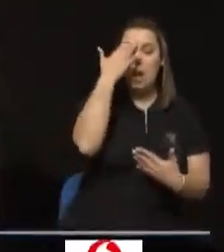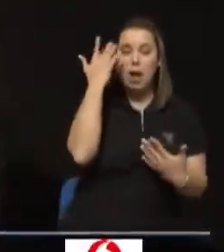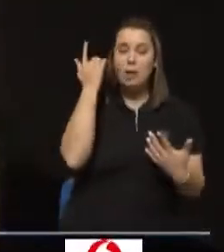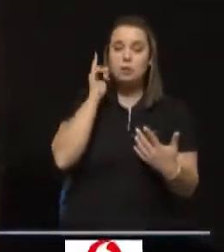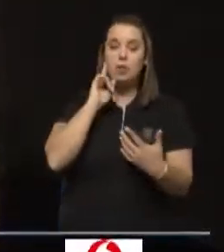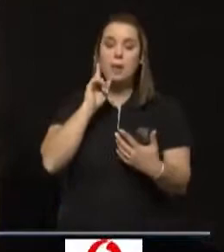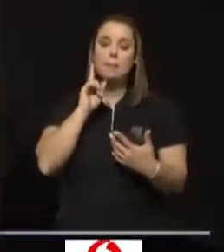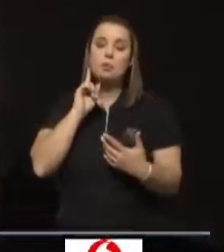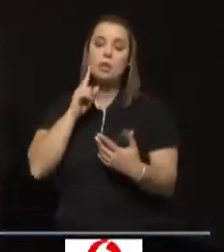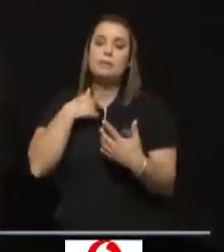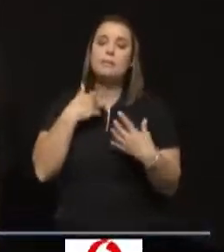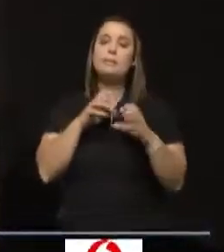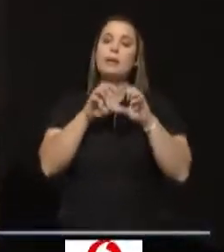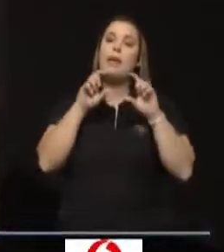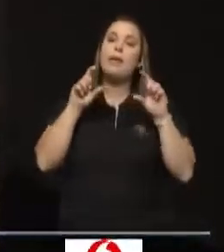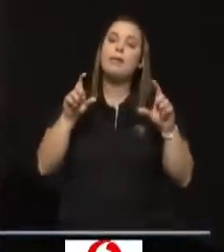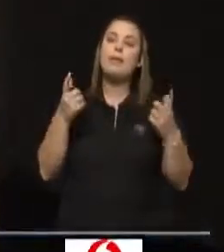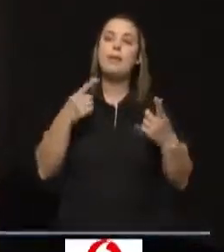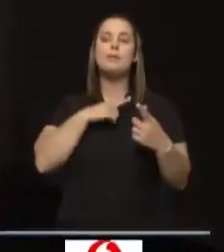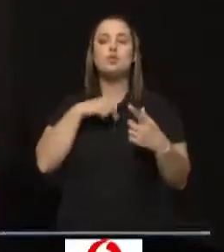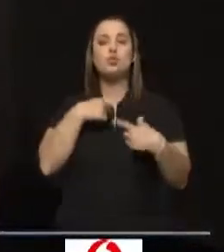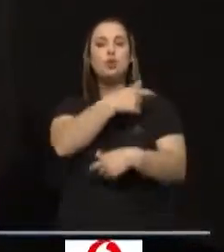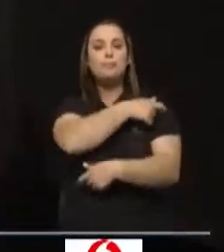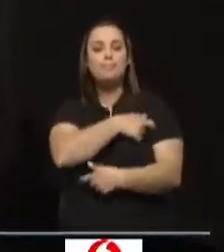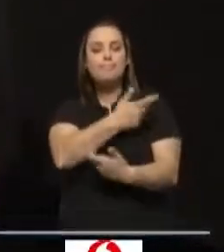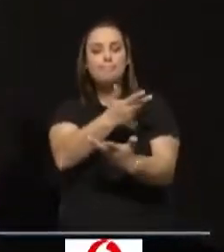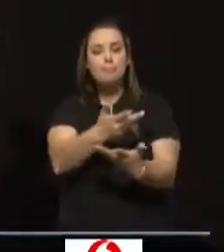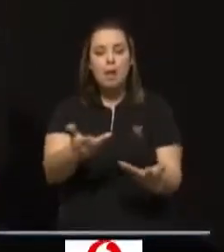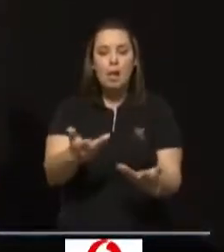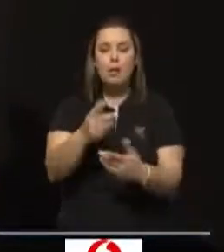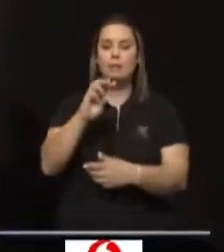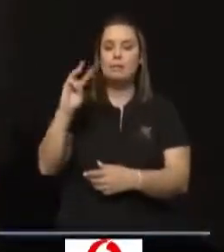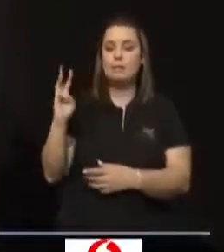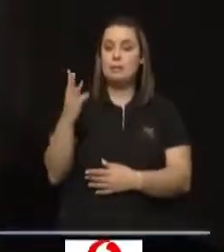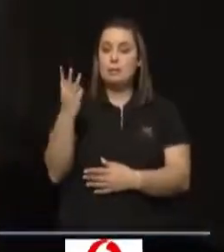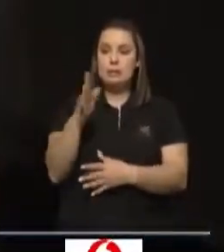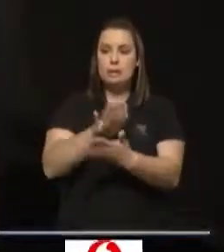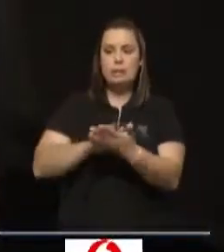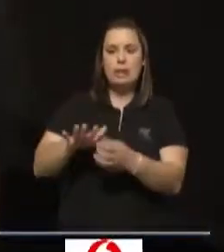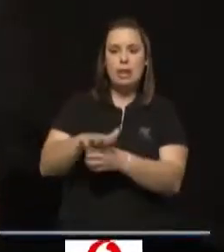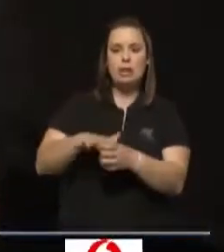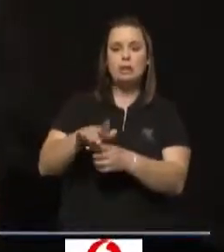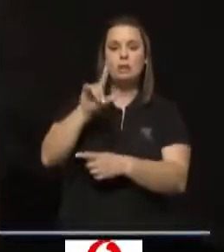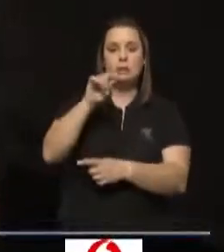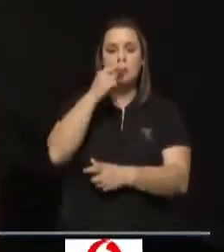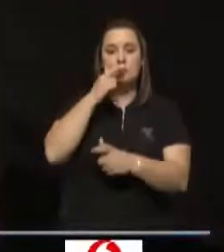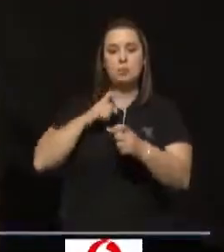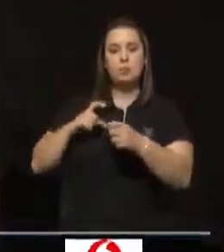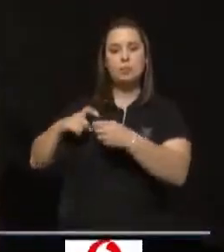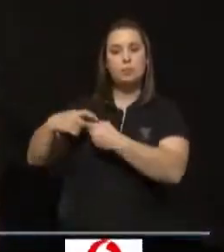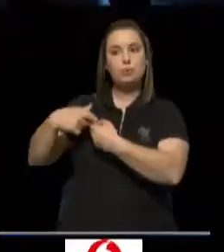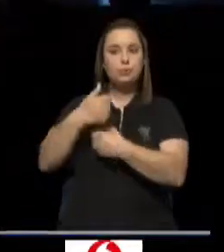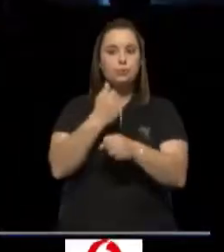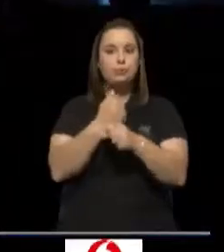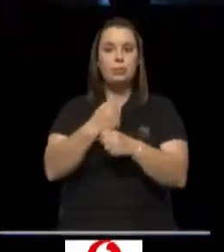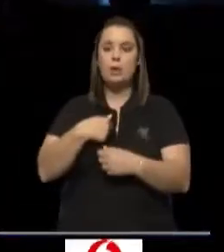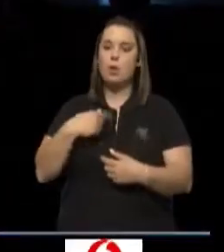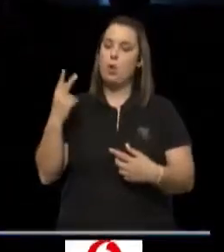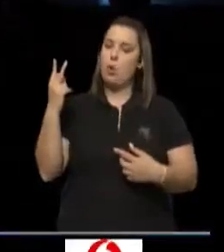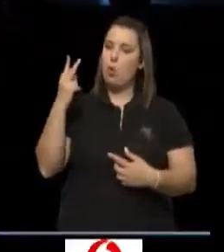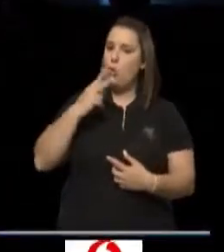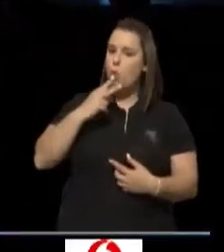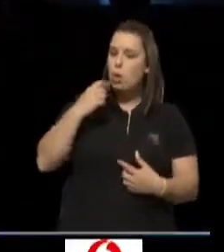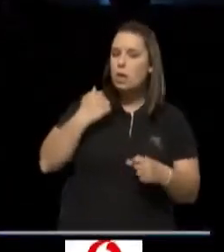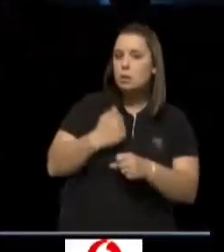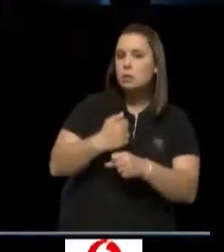companies depended on us to ensure that their operations continued. So we're here, the three operators